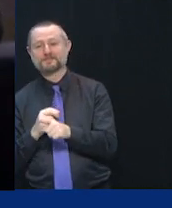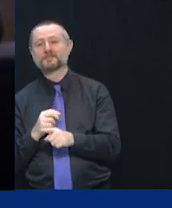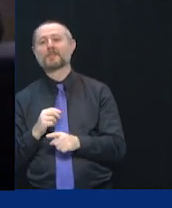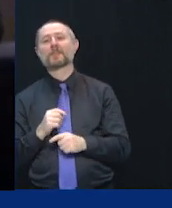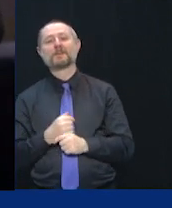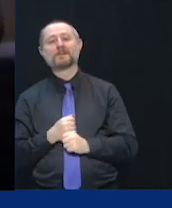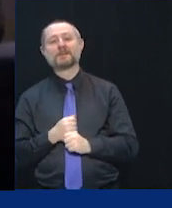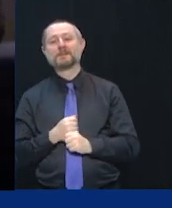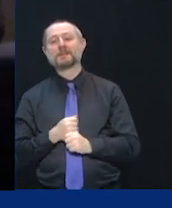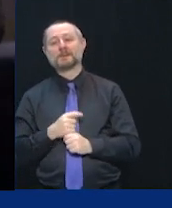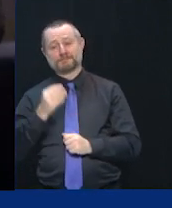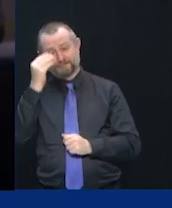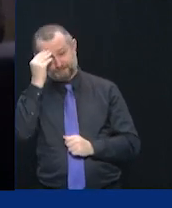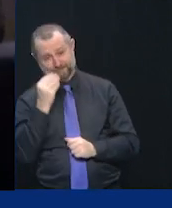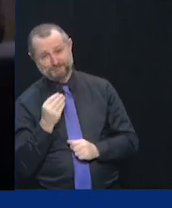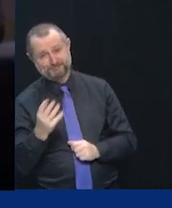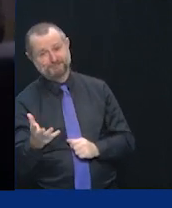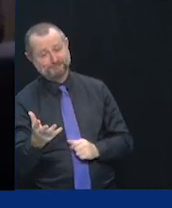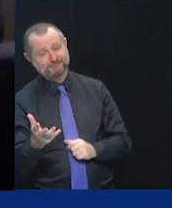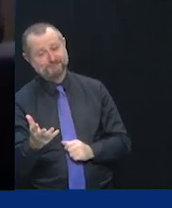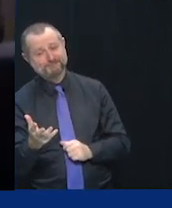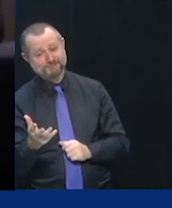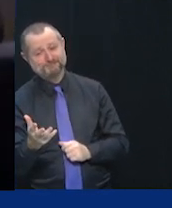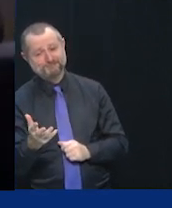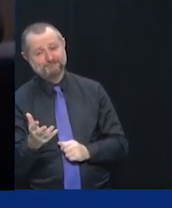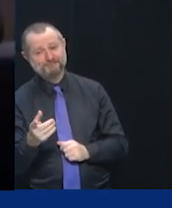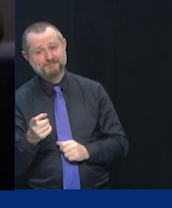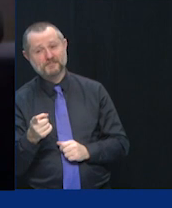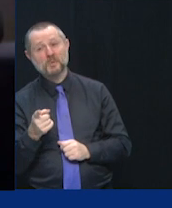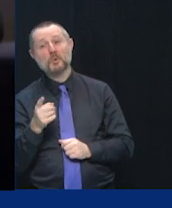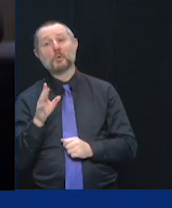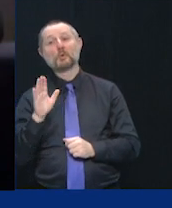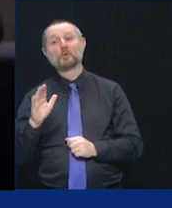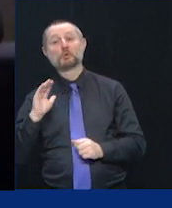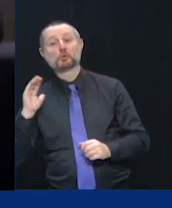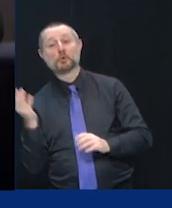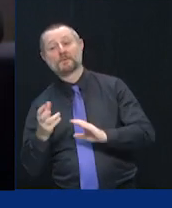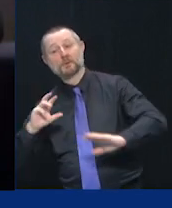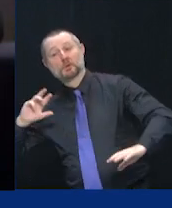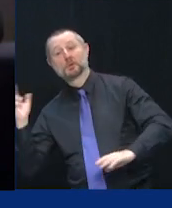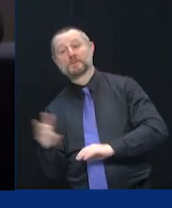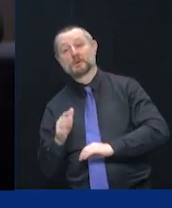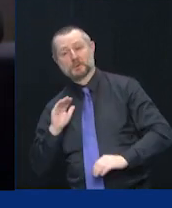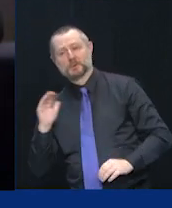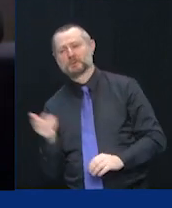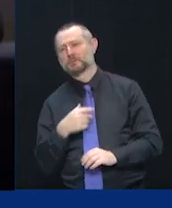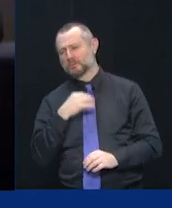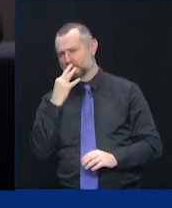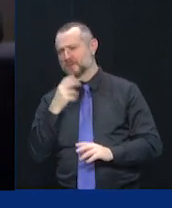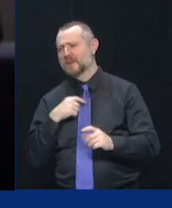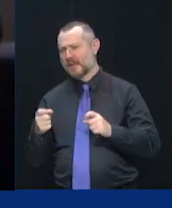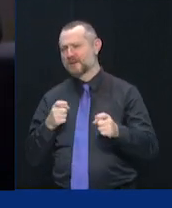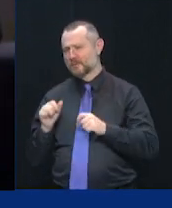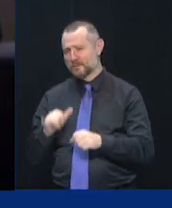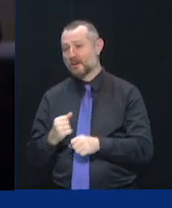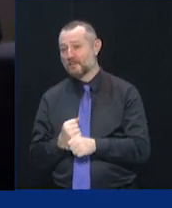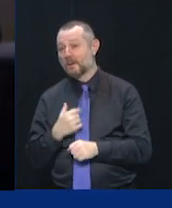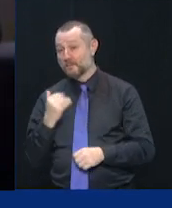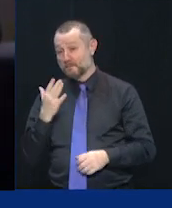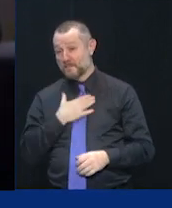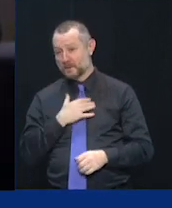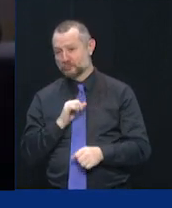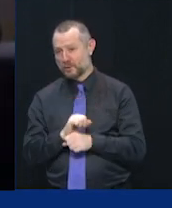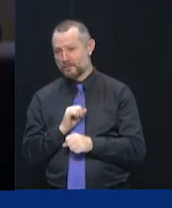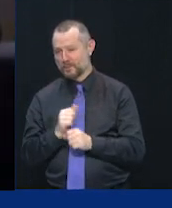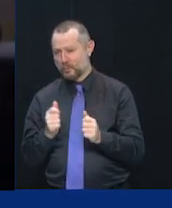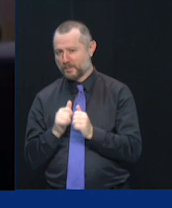you should know I've gotten pretty good at hitting a curveball in this job. I'll tell you the truth because they throw a lot of curveballs